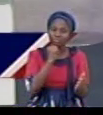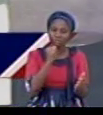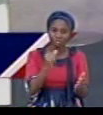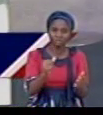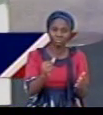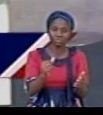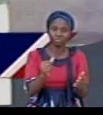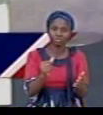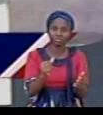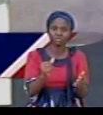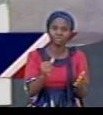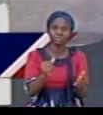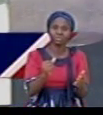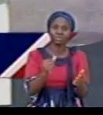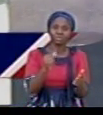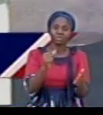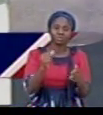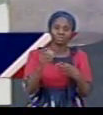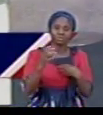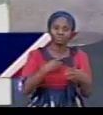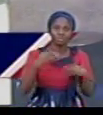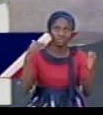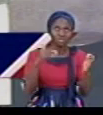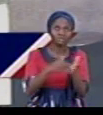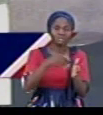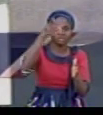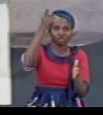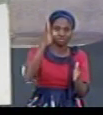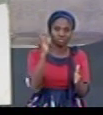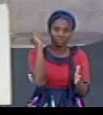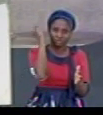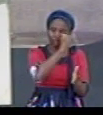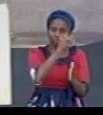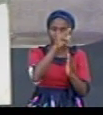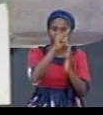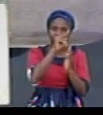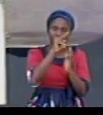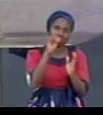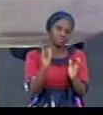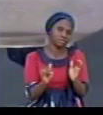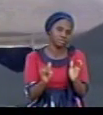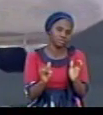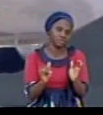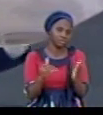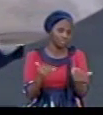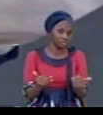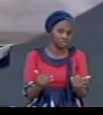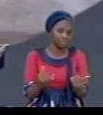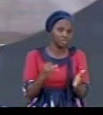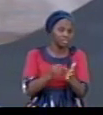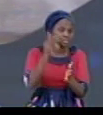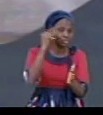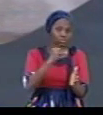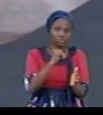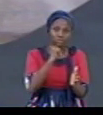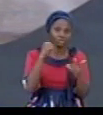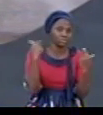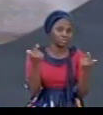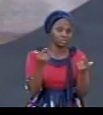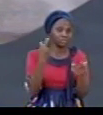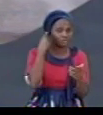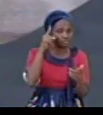God foolishly. Now, it wasn't sin for him,